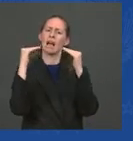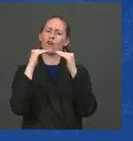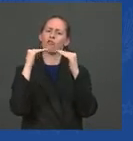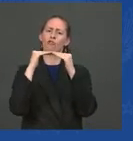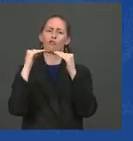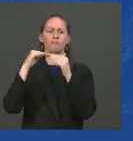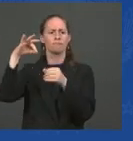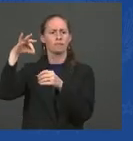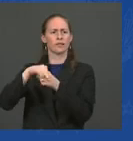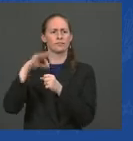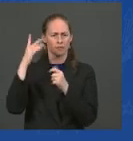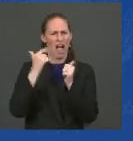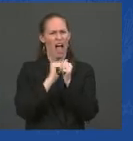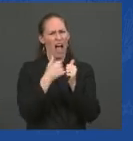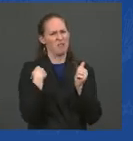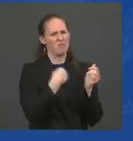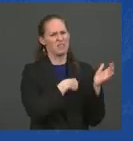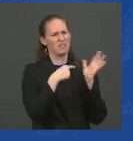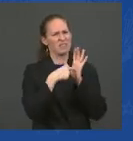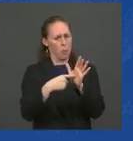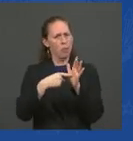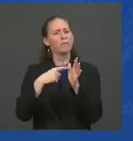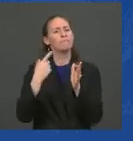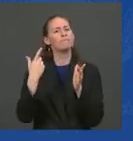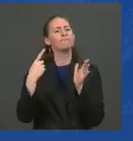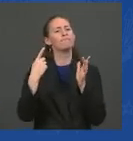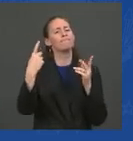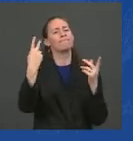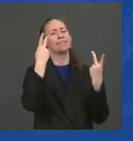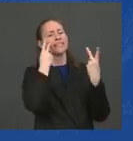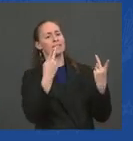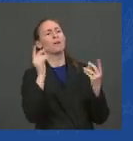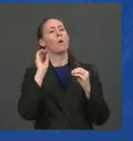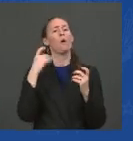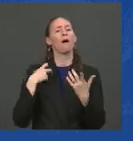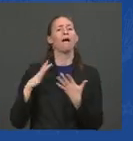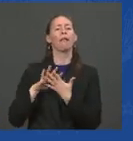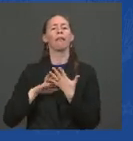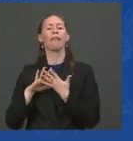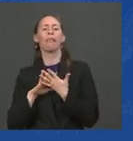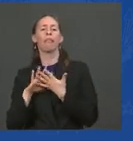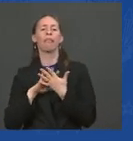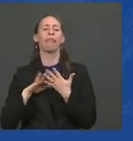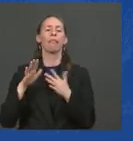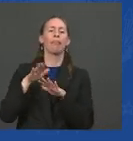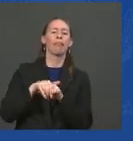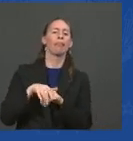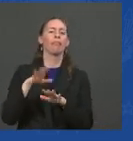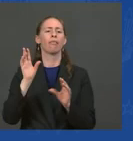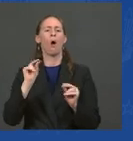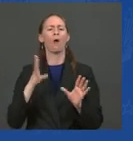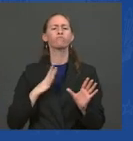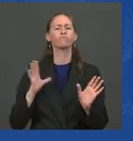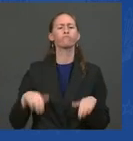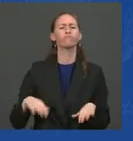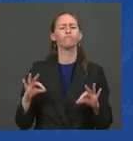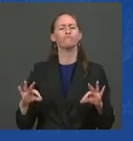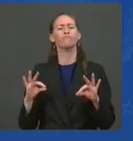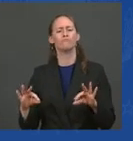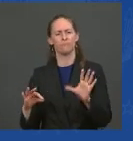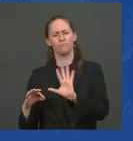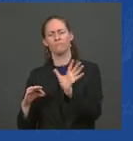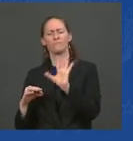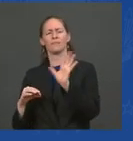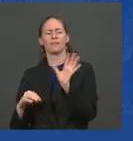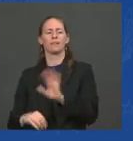example means not pretending that our history has been perfect, but demonstrating how strong nations